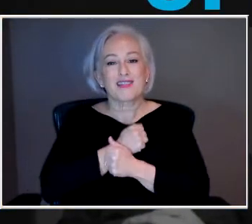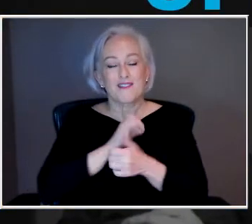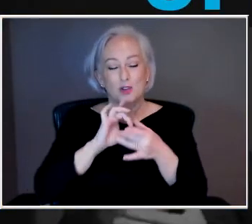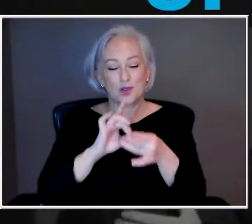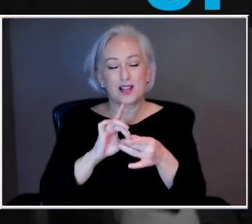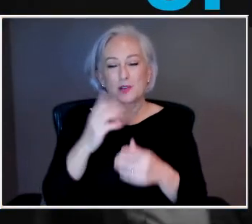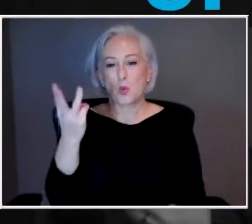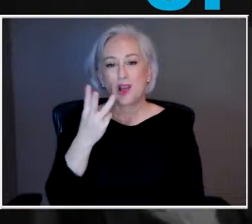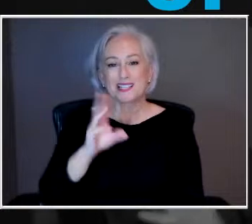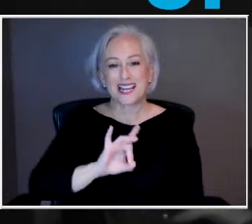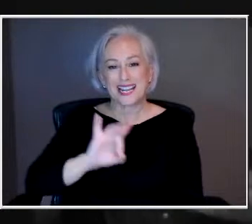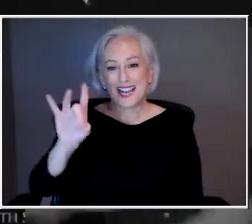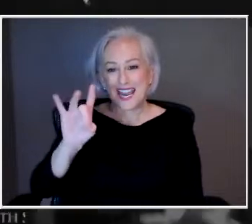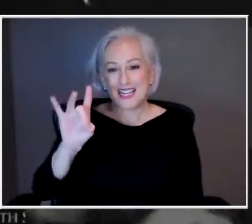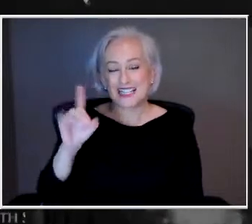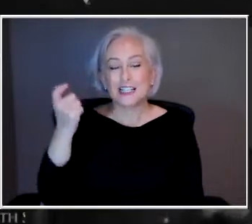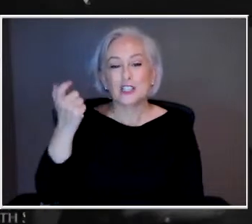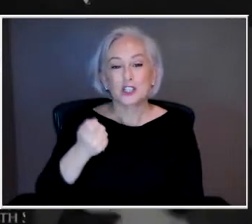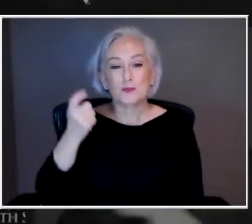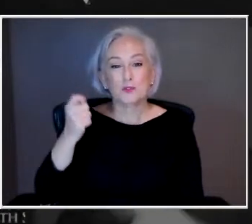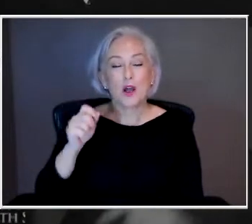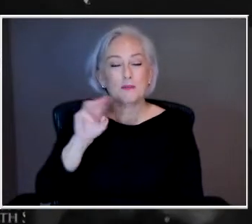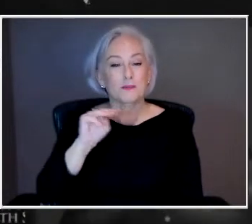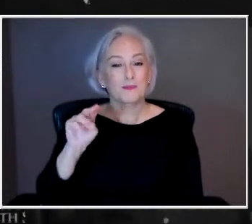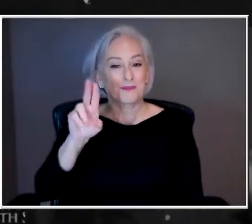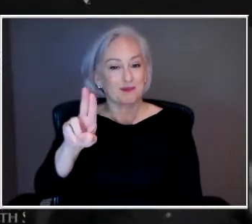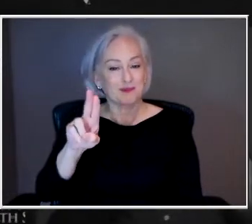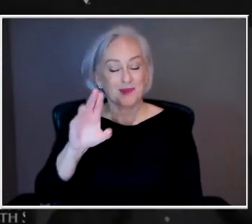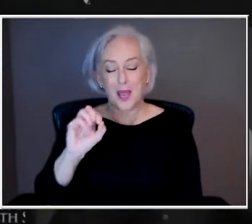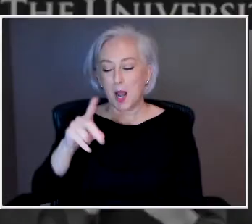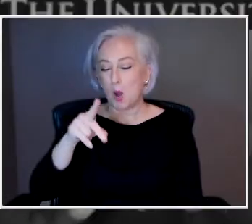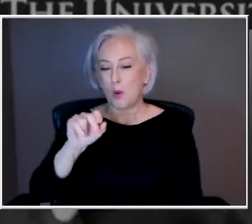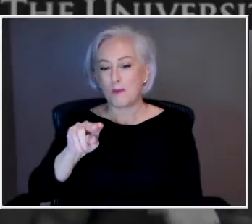Subscribe to our Morning Medical Update and Open Mics with Dr.